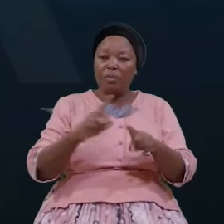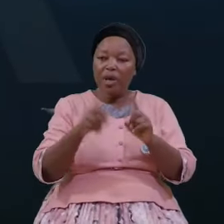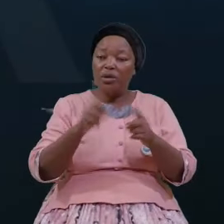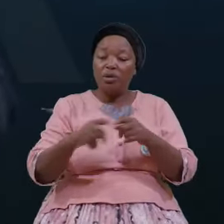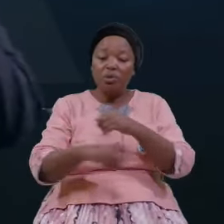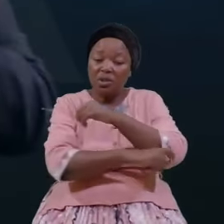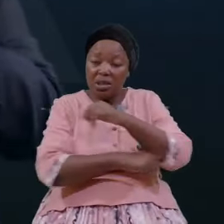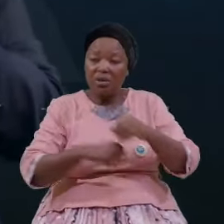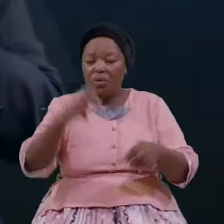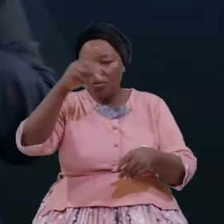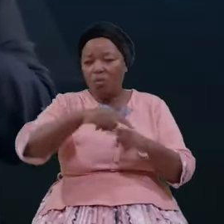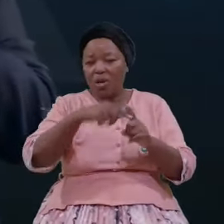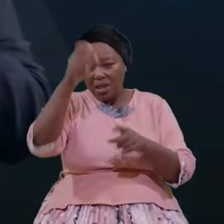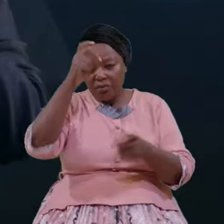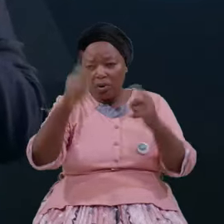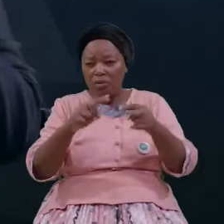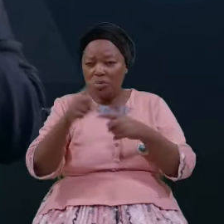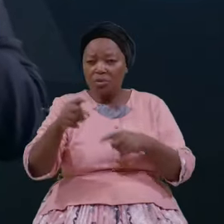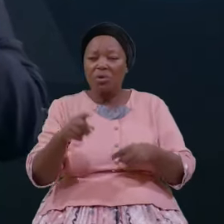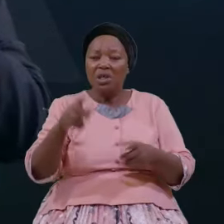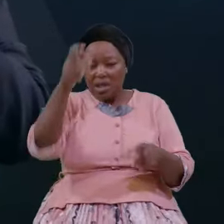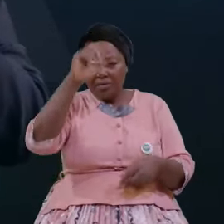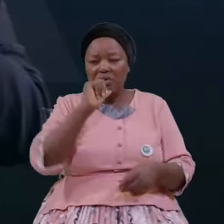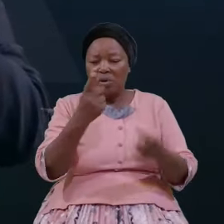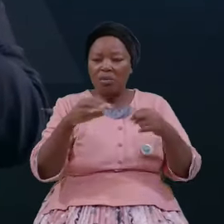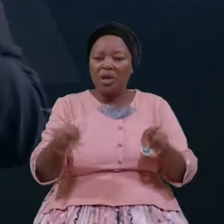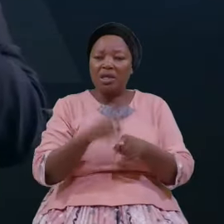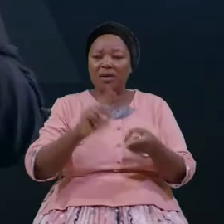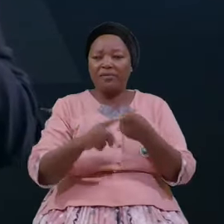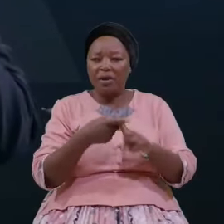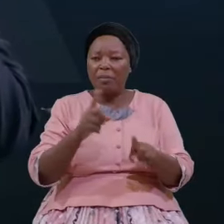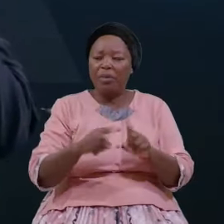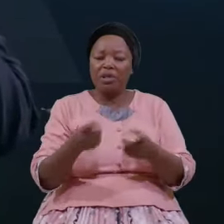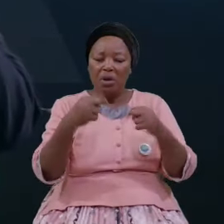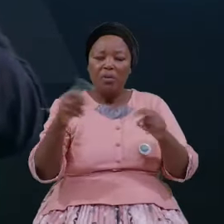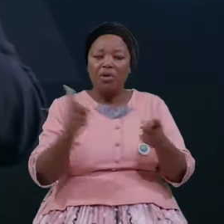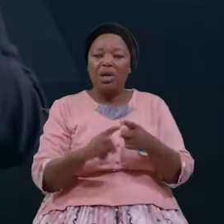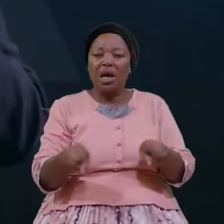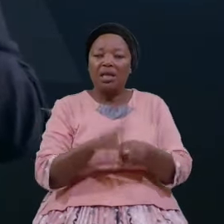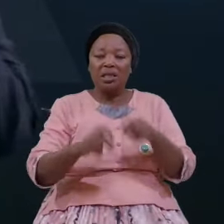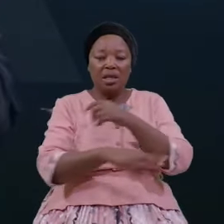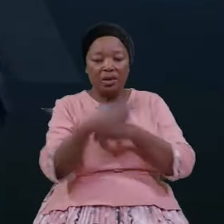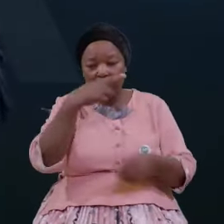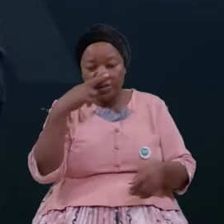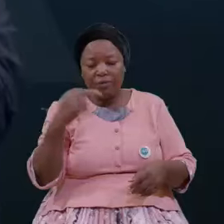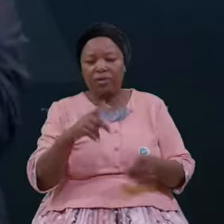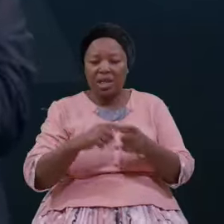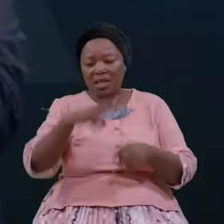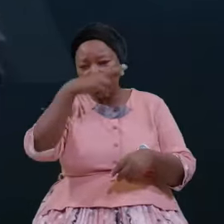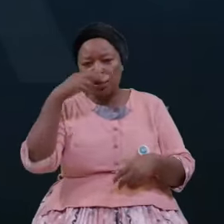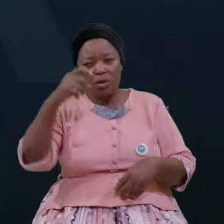a friend. He's coming as a thief. He steals your brain by giving you something to drink.